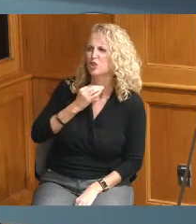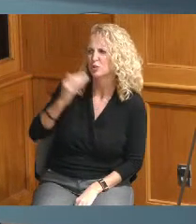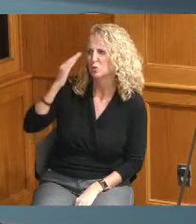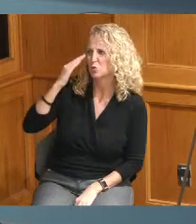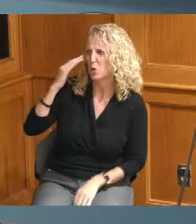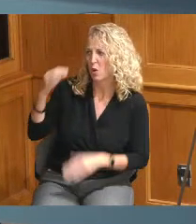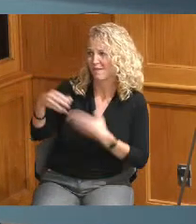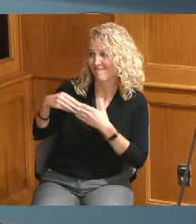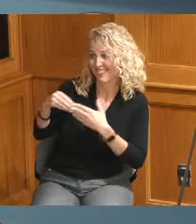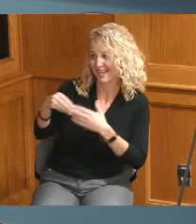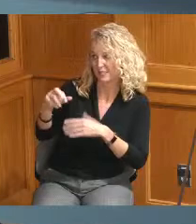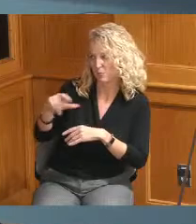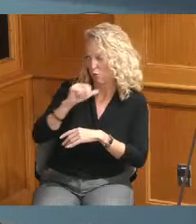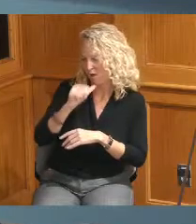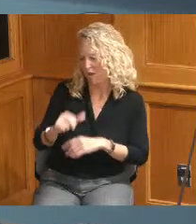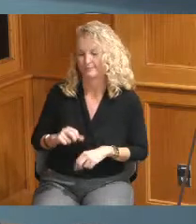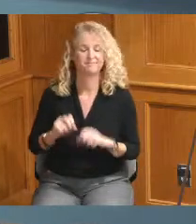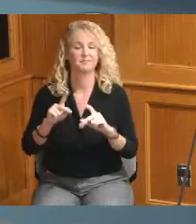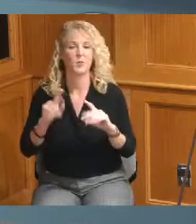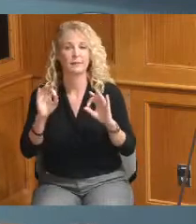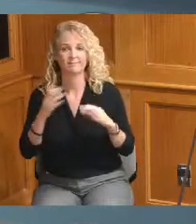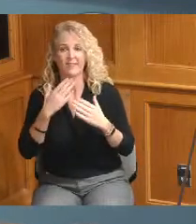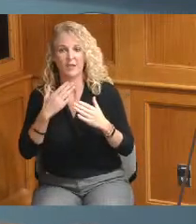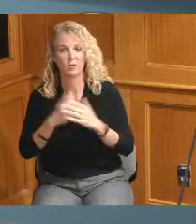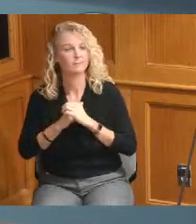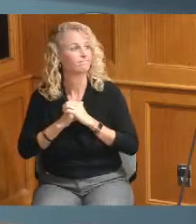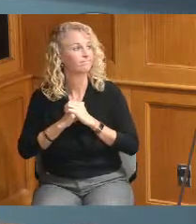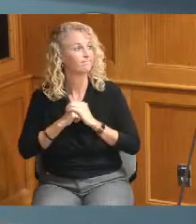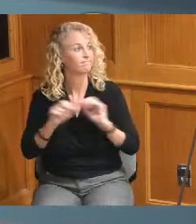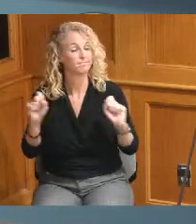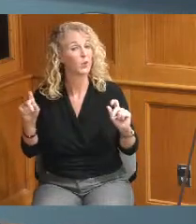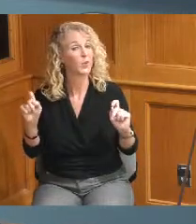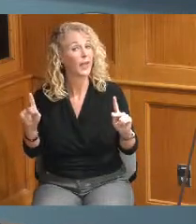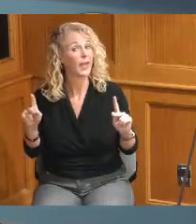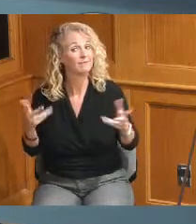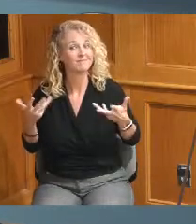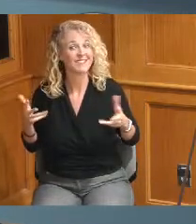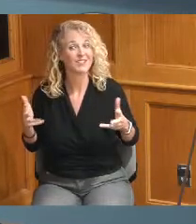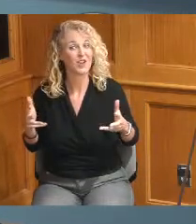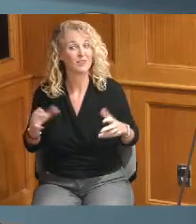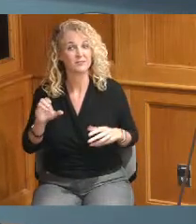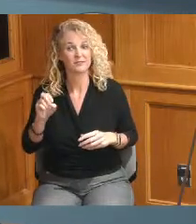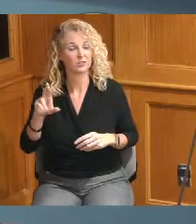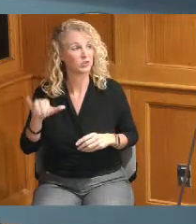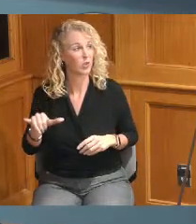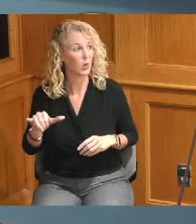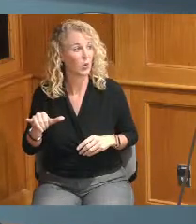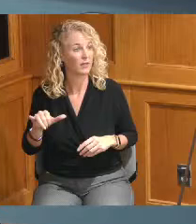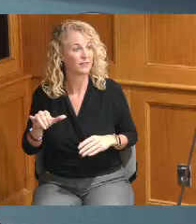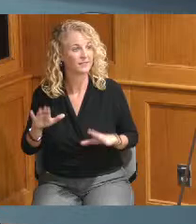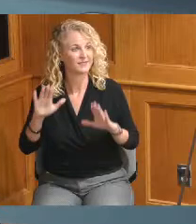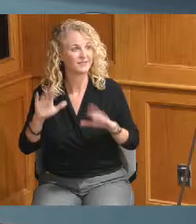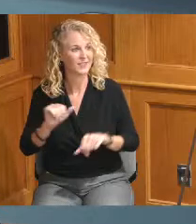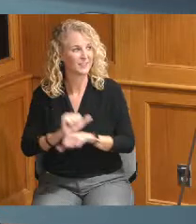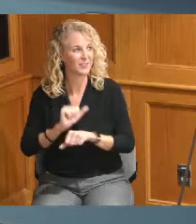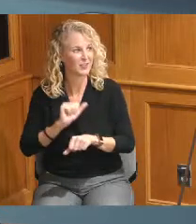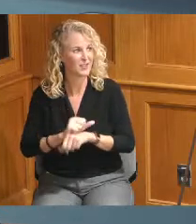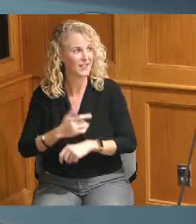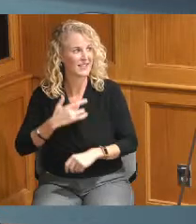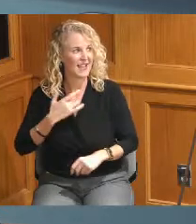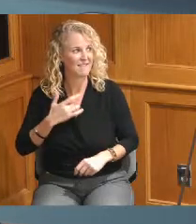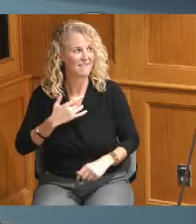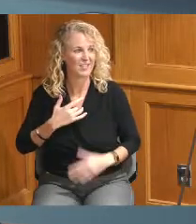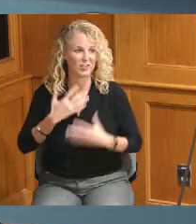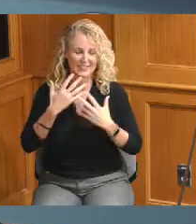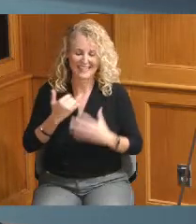any flexibility. Yep. Okay, great, thank you. All right, and that's all I have. Corey, you've done always do a nice job. I feel remiss